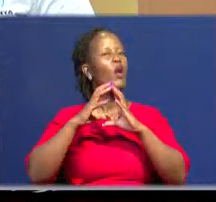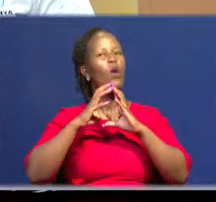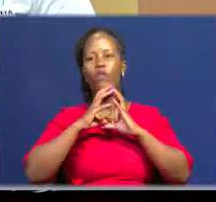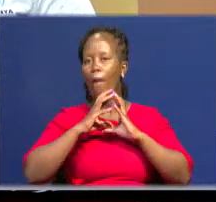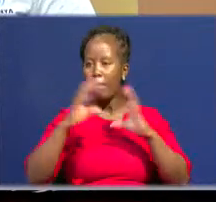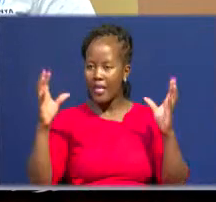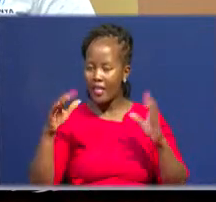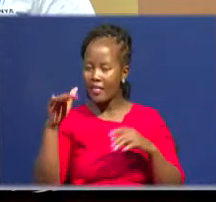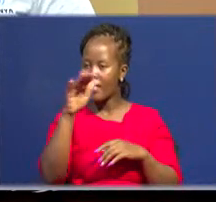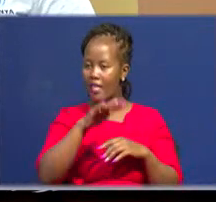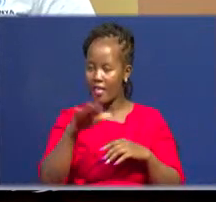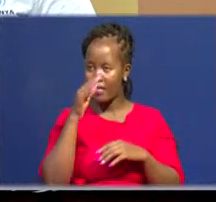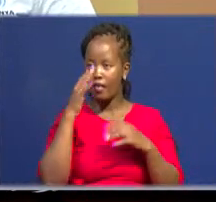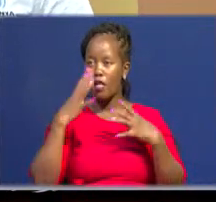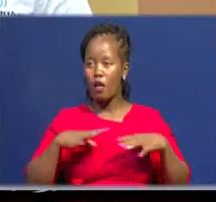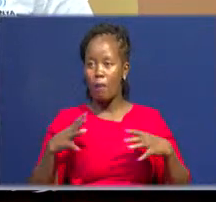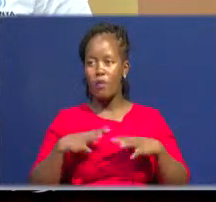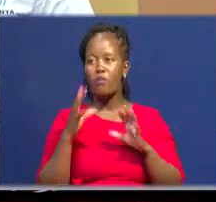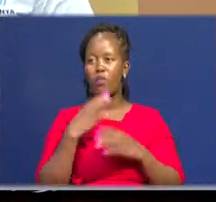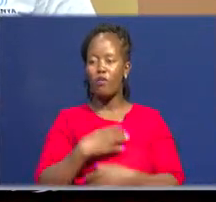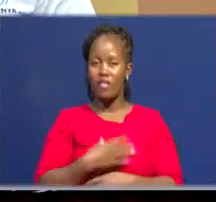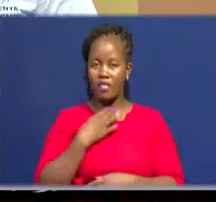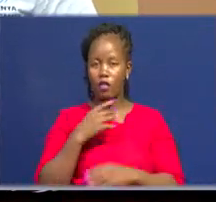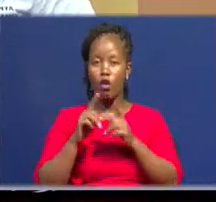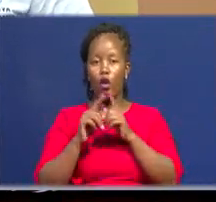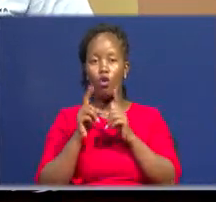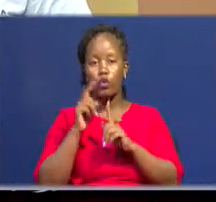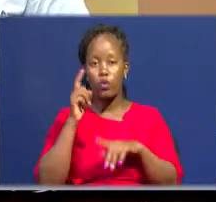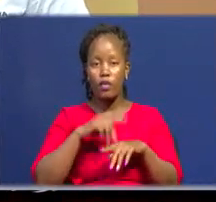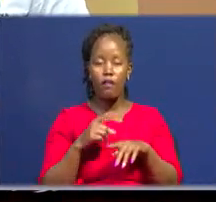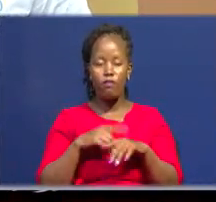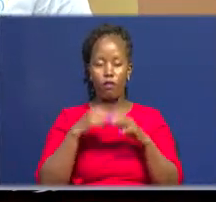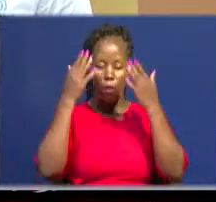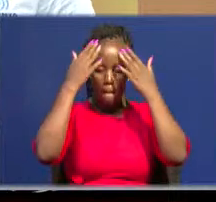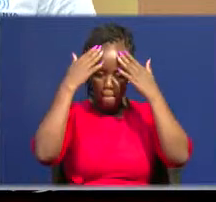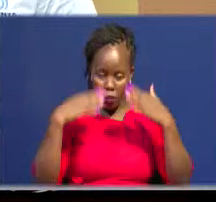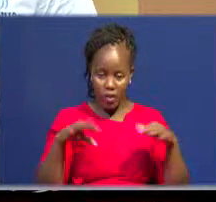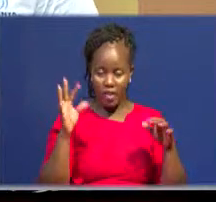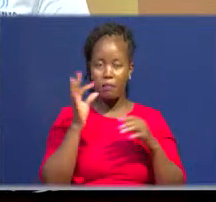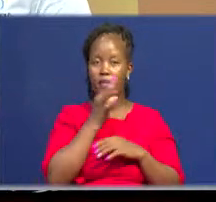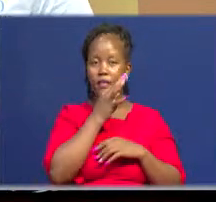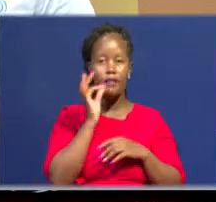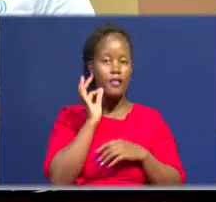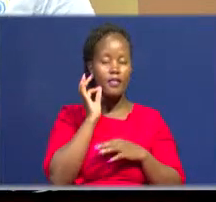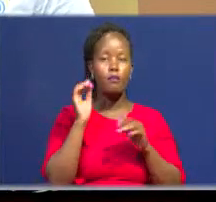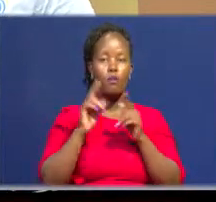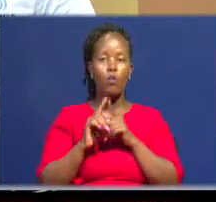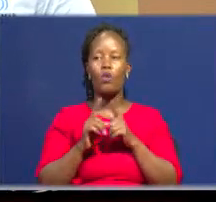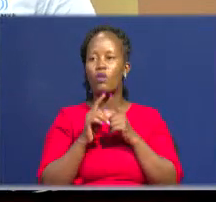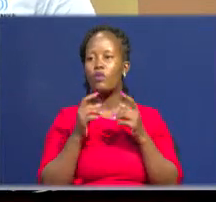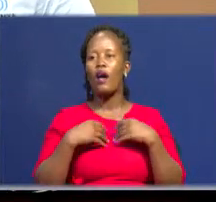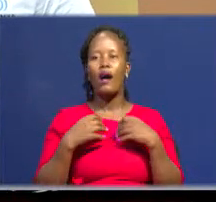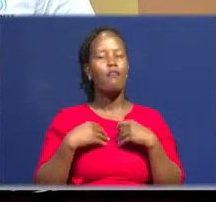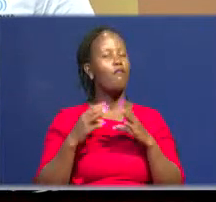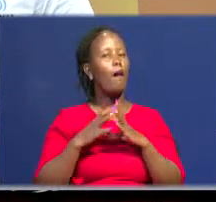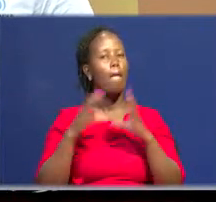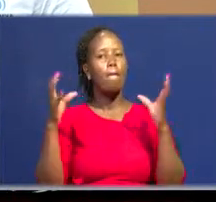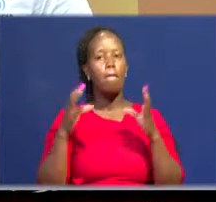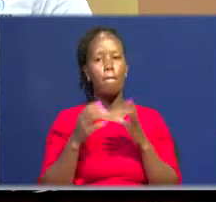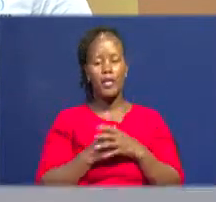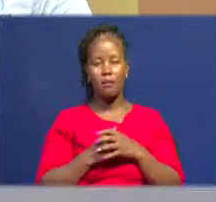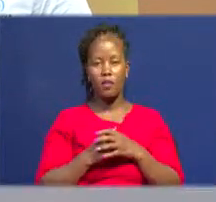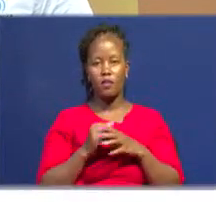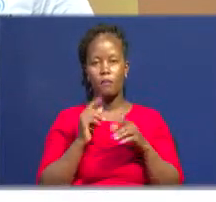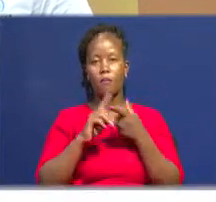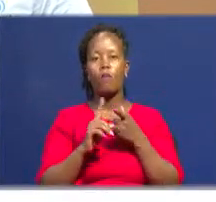people go there. It's also Ramadan time, so most people just assemble there. There's just a huge mosque right beside it. Malindi is also a